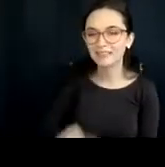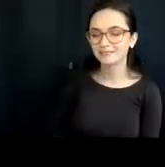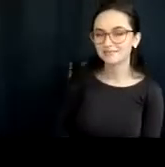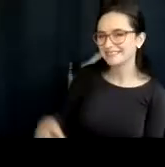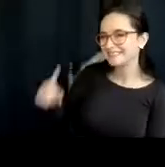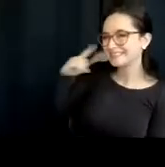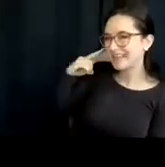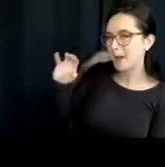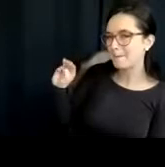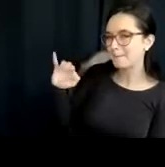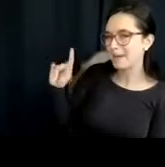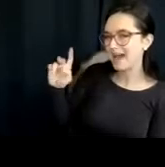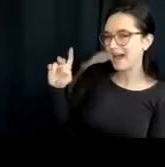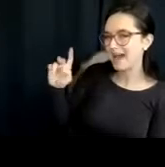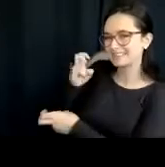Okay.